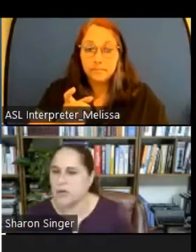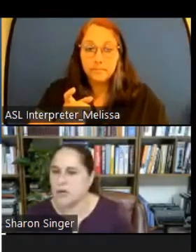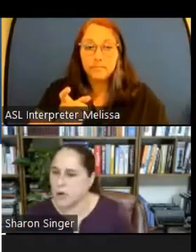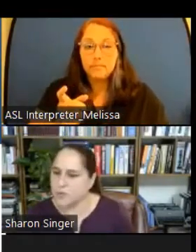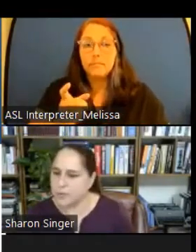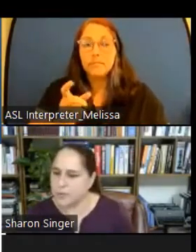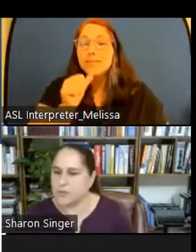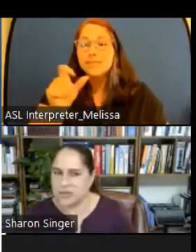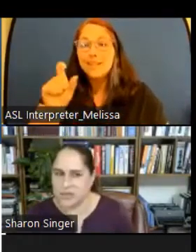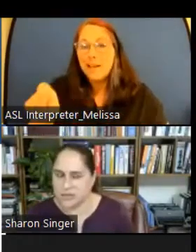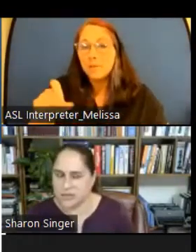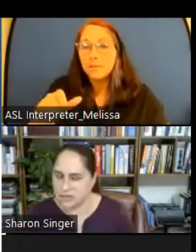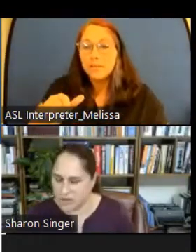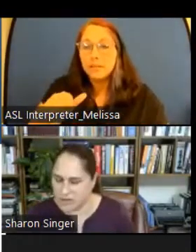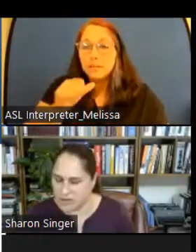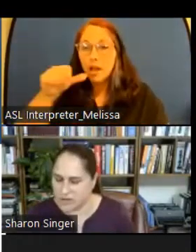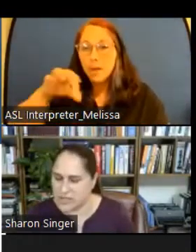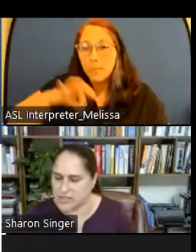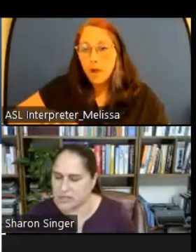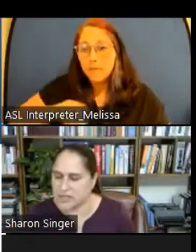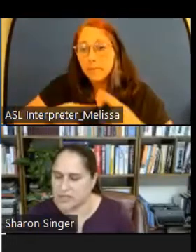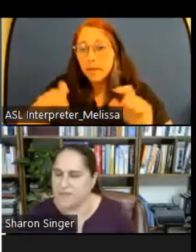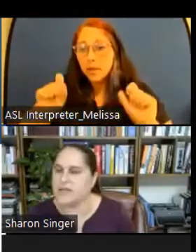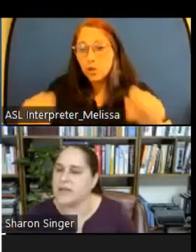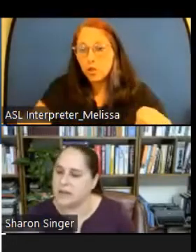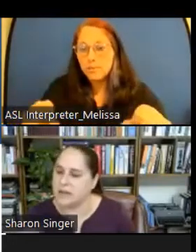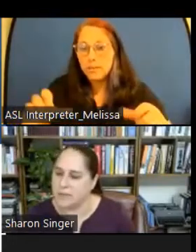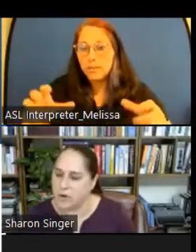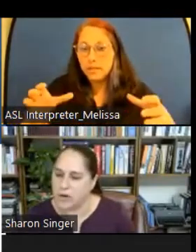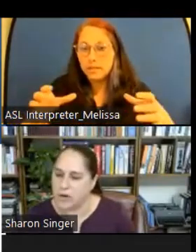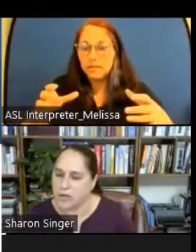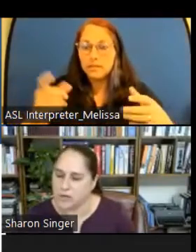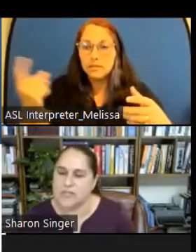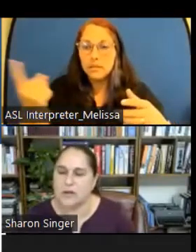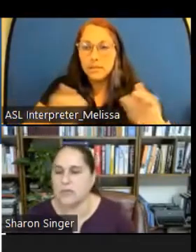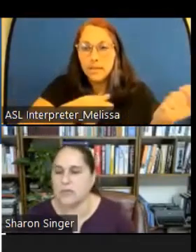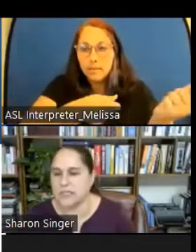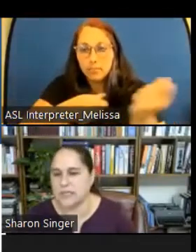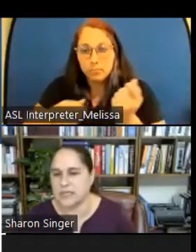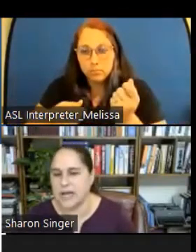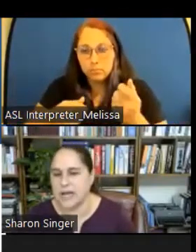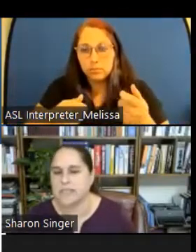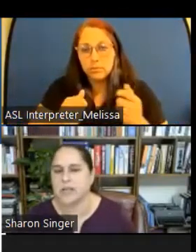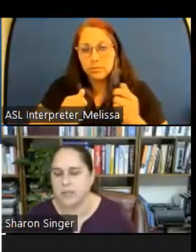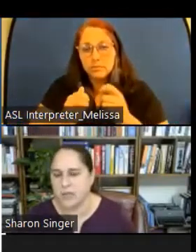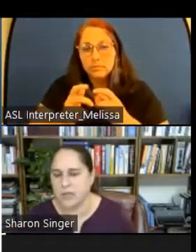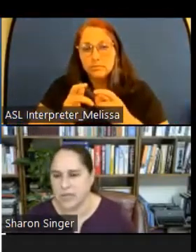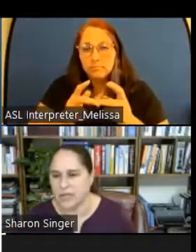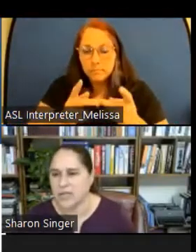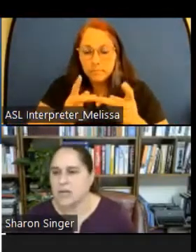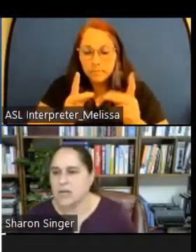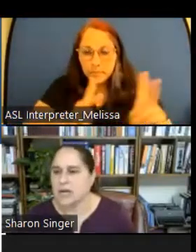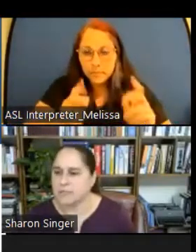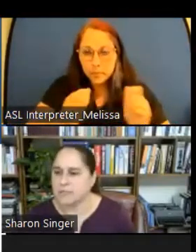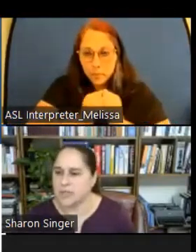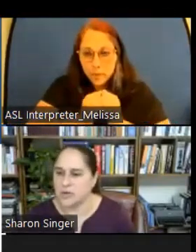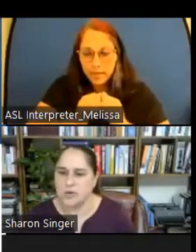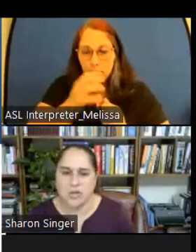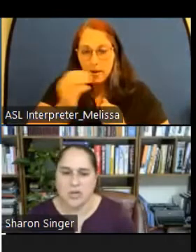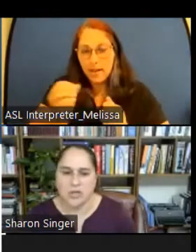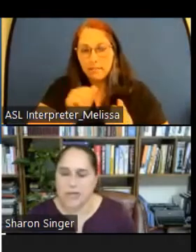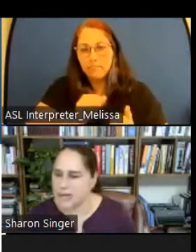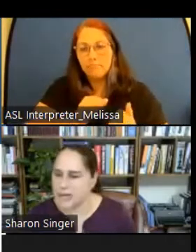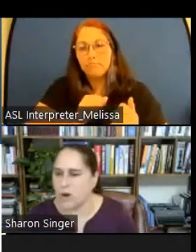together, both about the COC funding, but about addressing homelessness as a community.